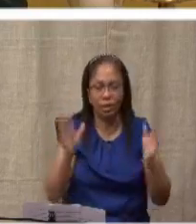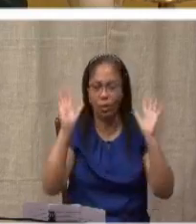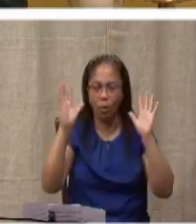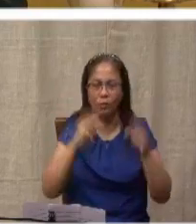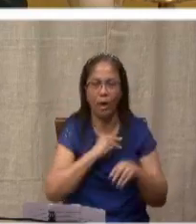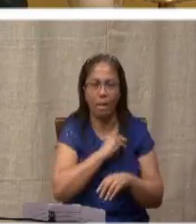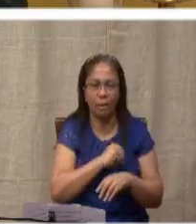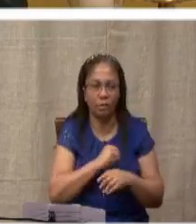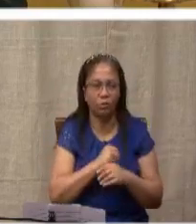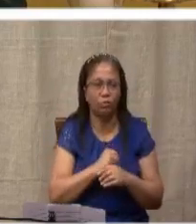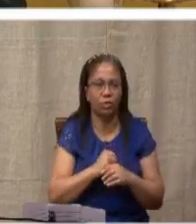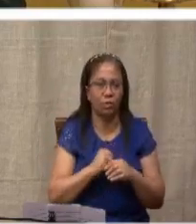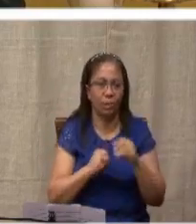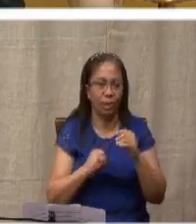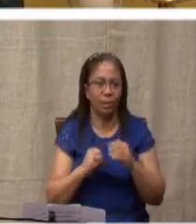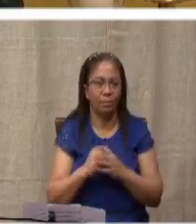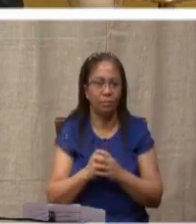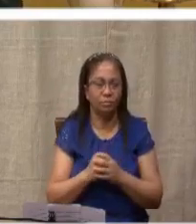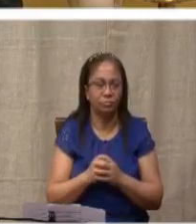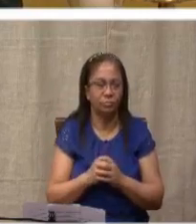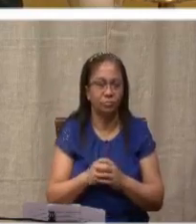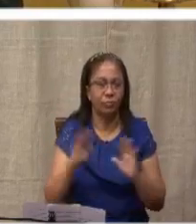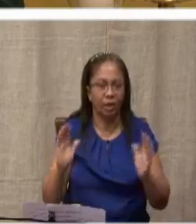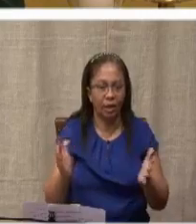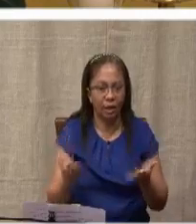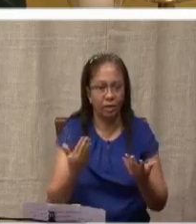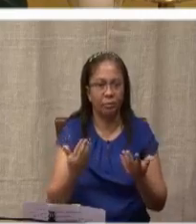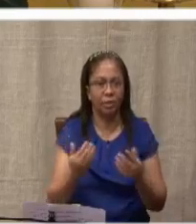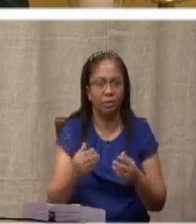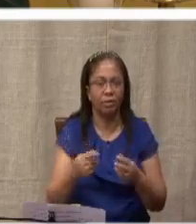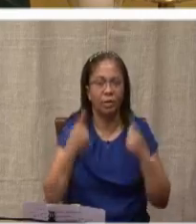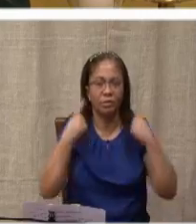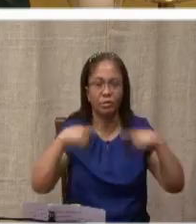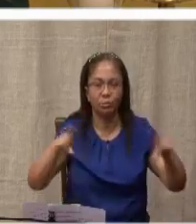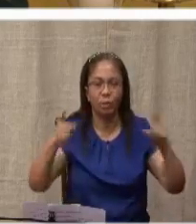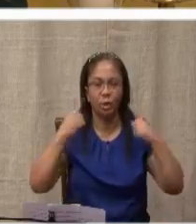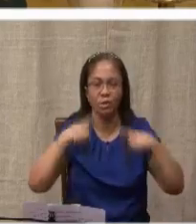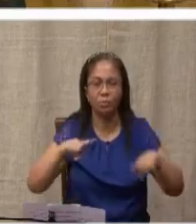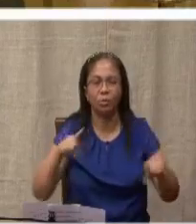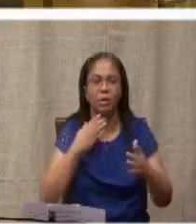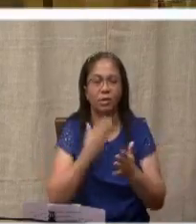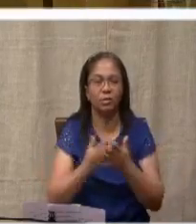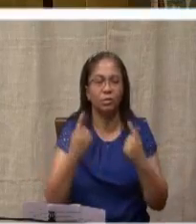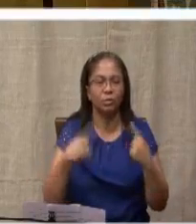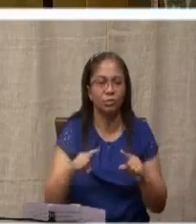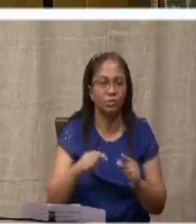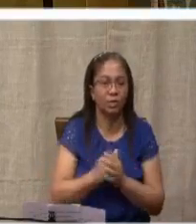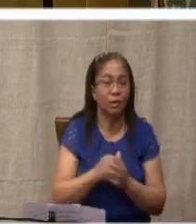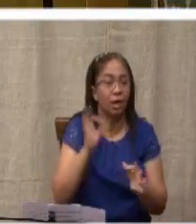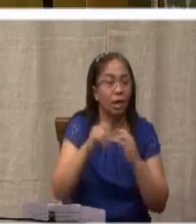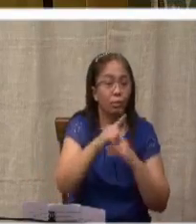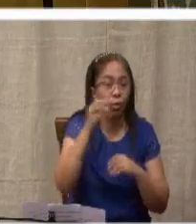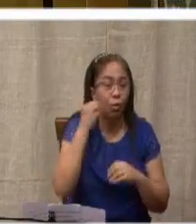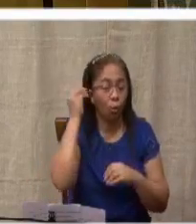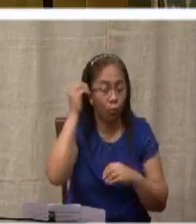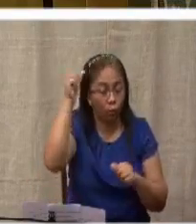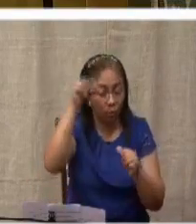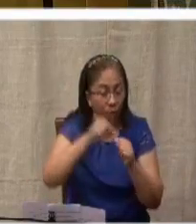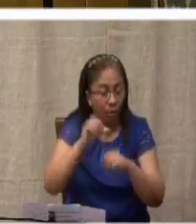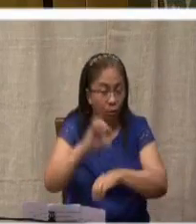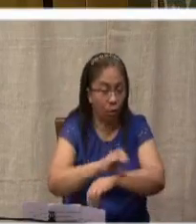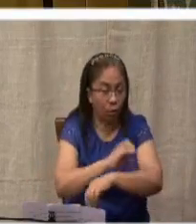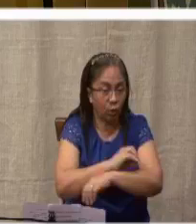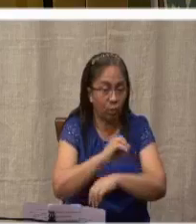ministry that they do in carrying this word to many and to us who are here and if you're at home remember